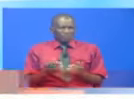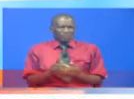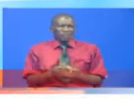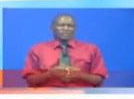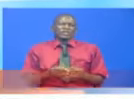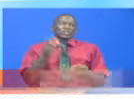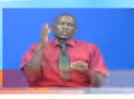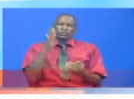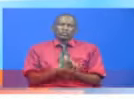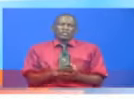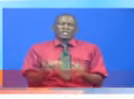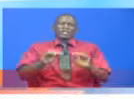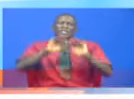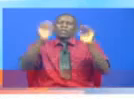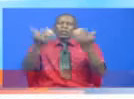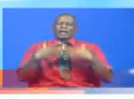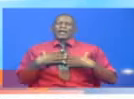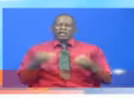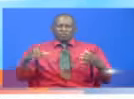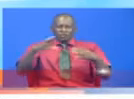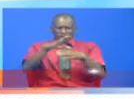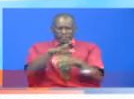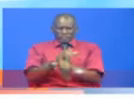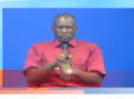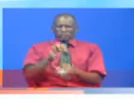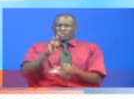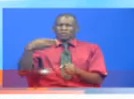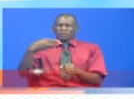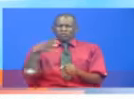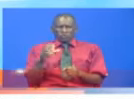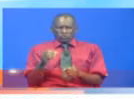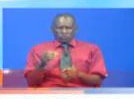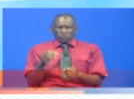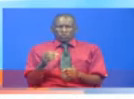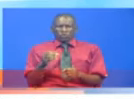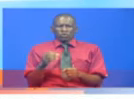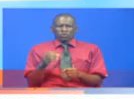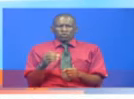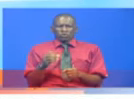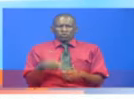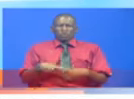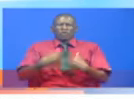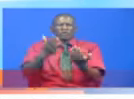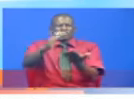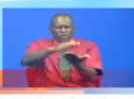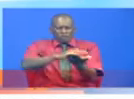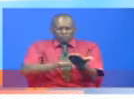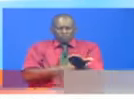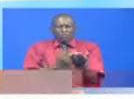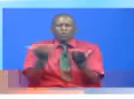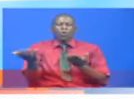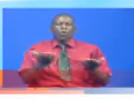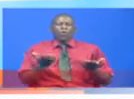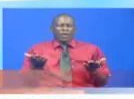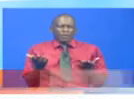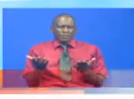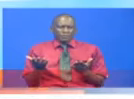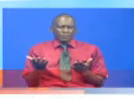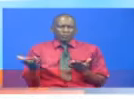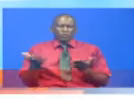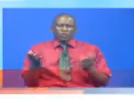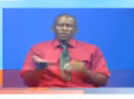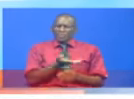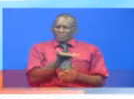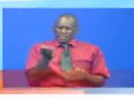Indeed, the World Health Organization put out a report where they